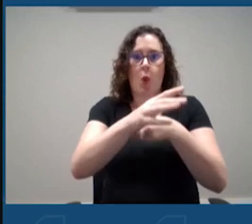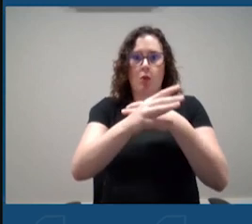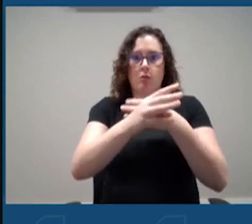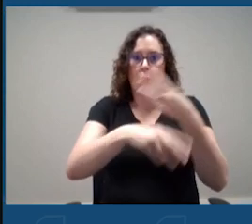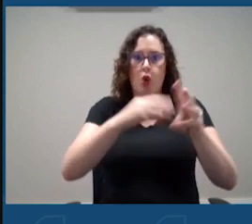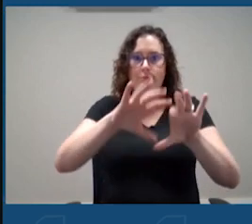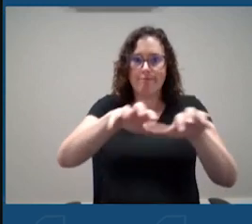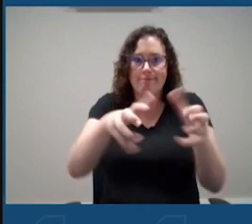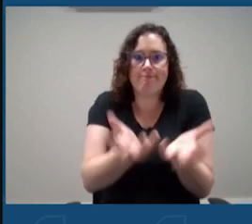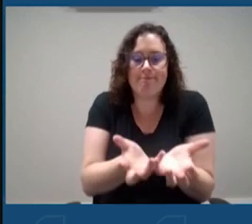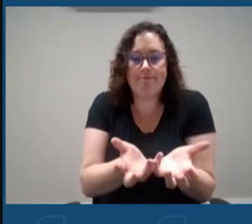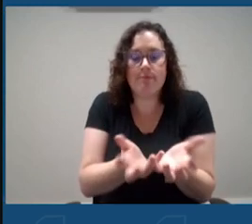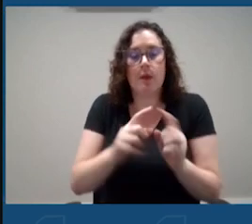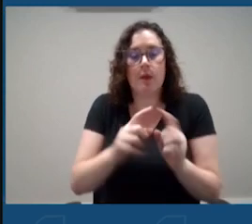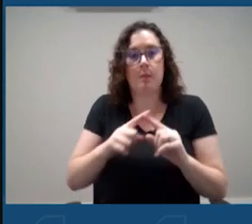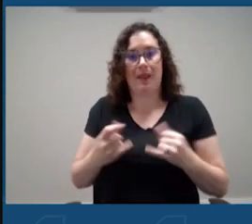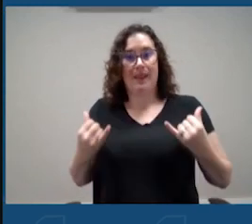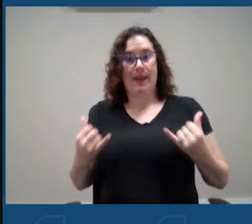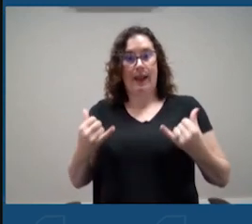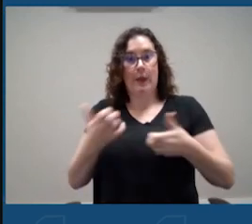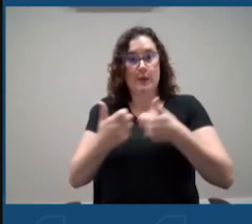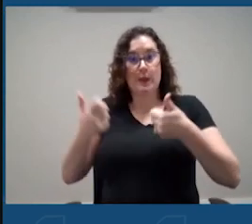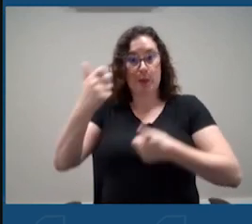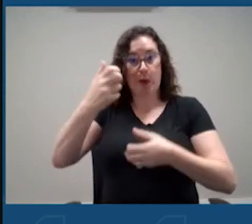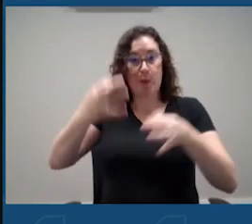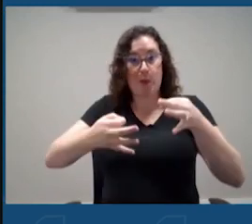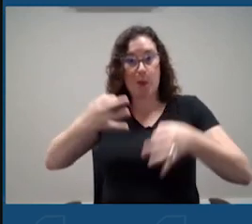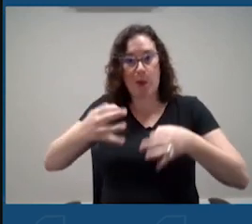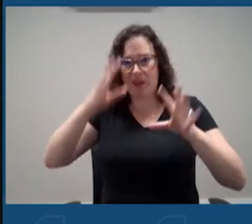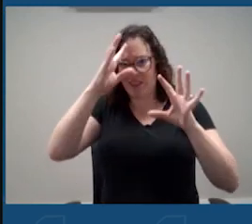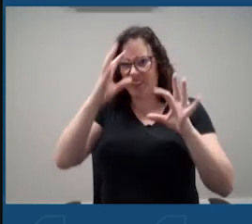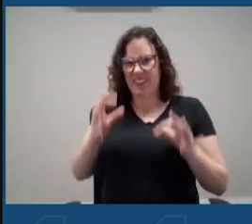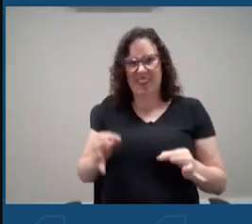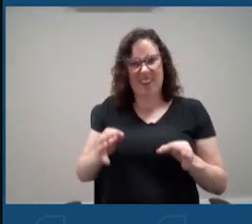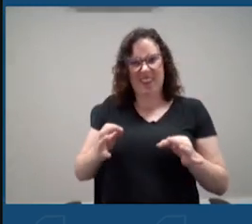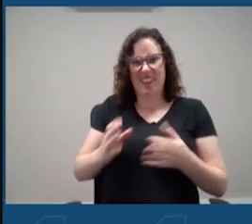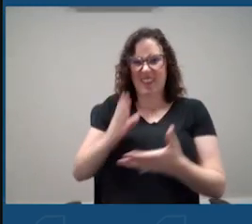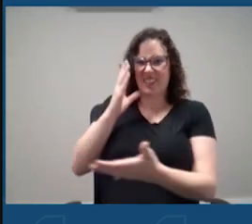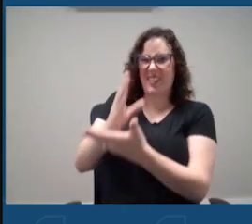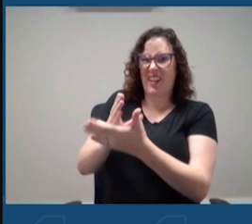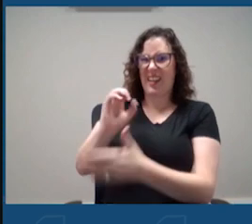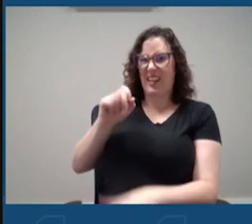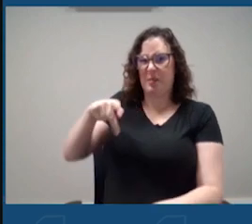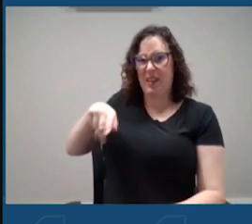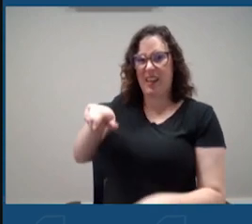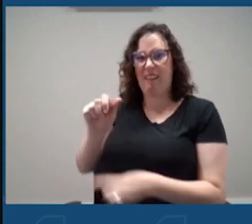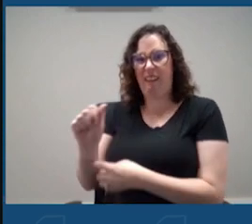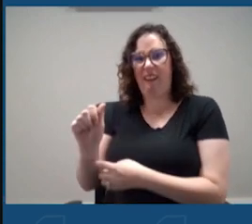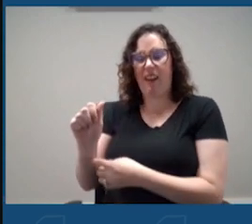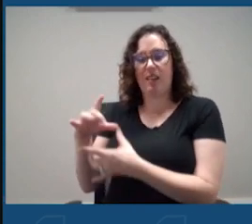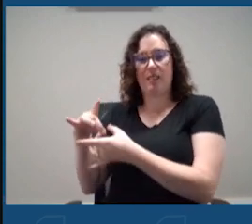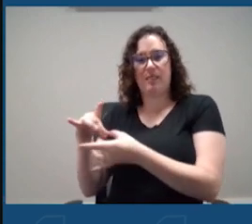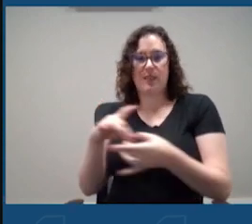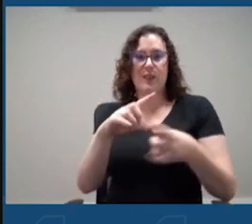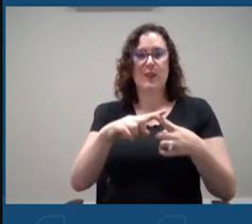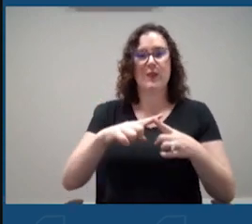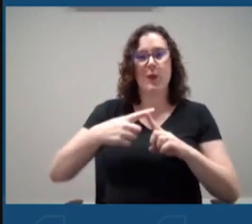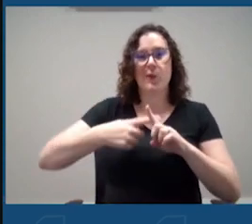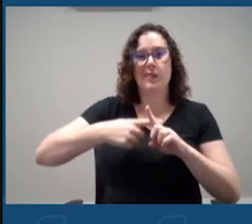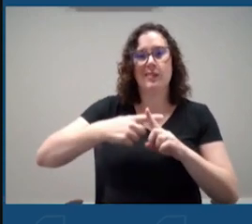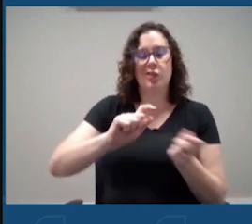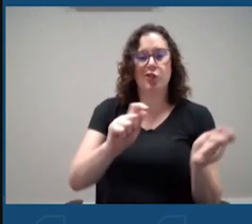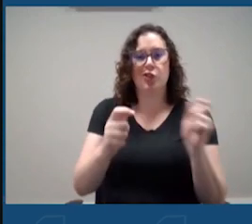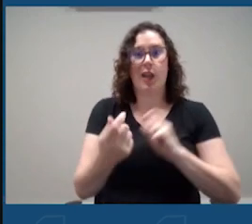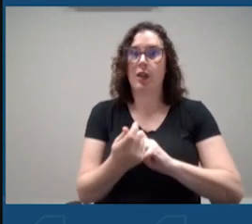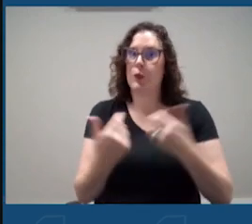now the Supreme Court decision around gutting the EPA as it relates to climate change, this legislation